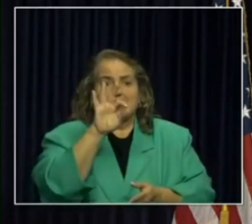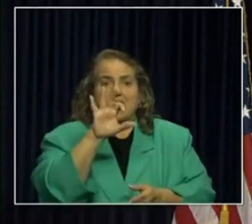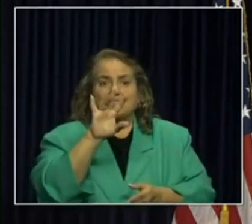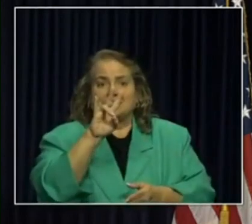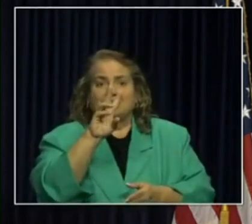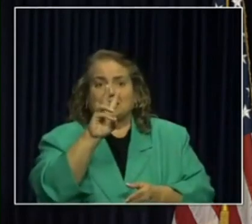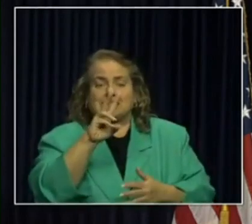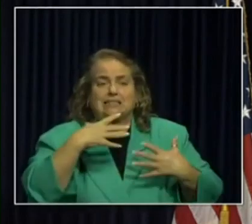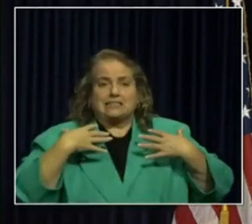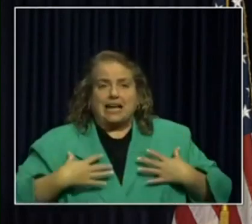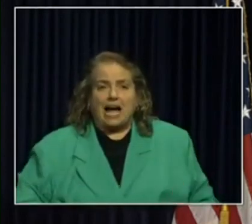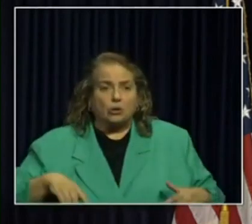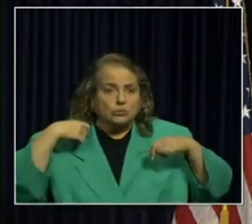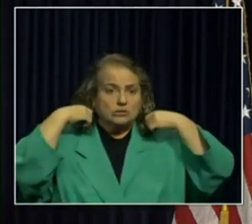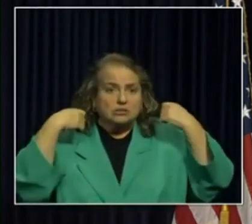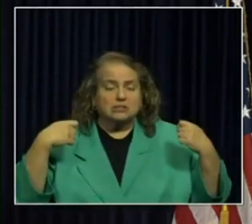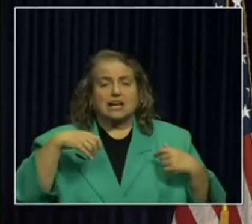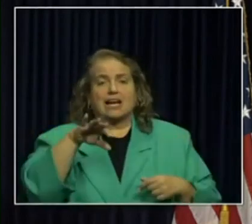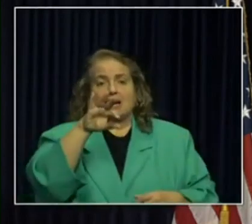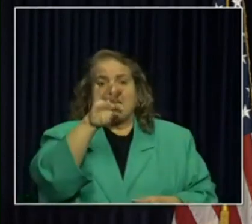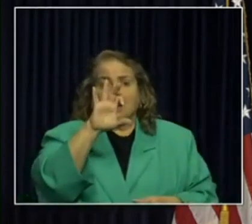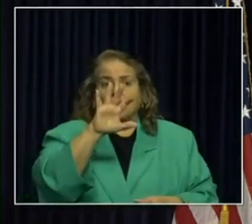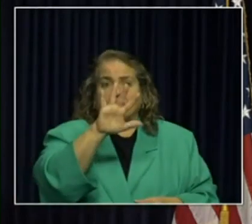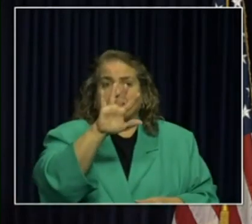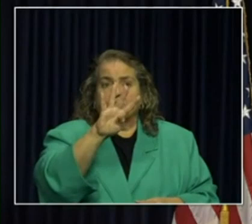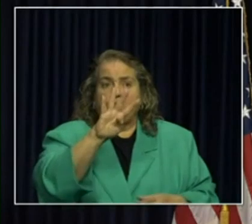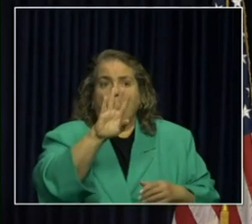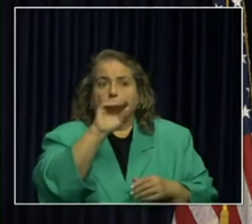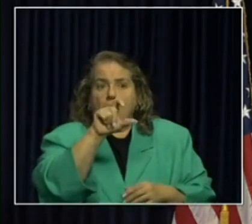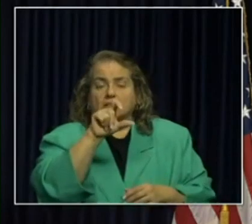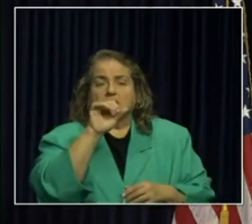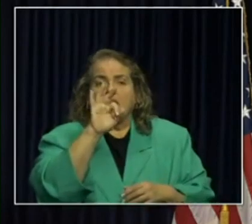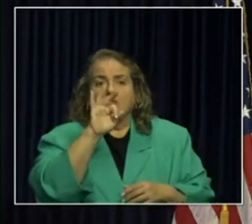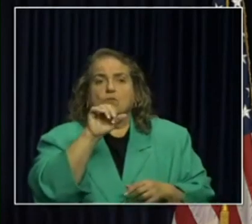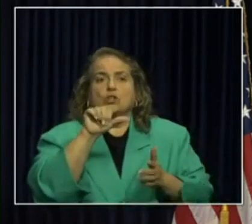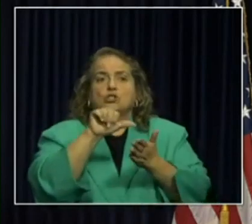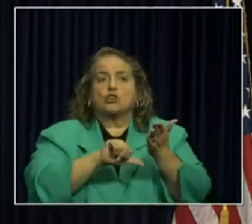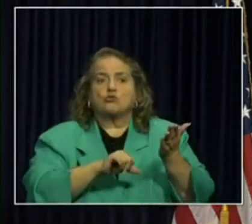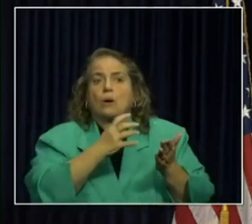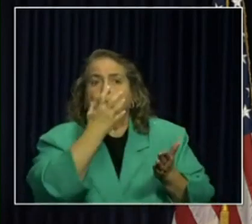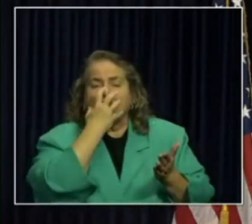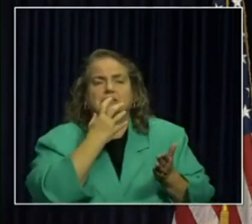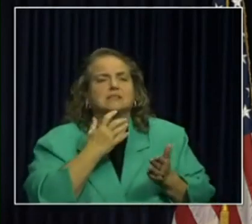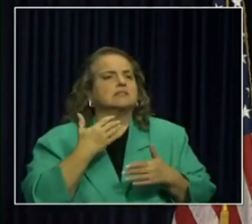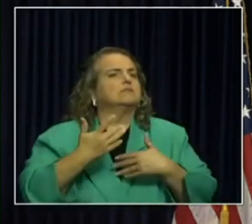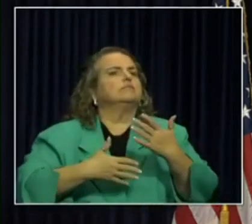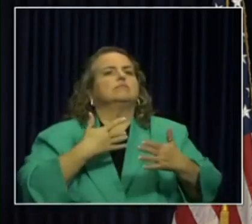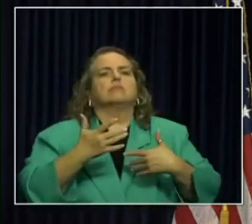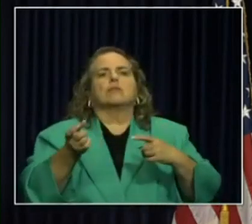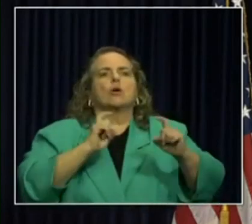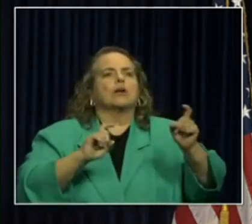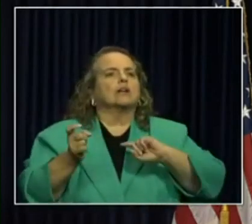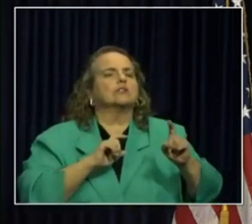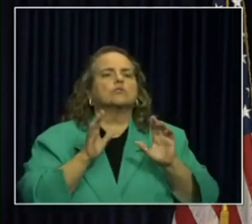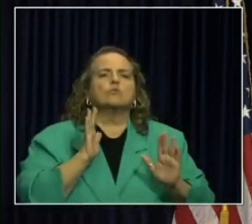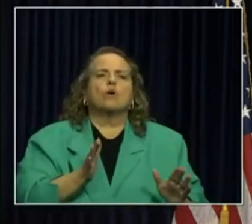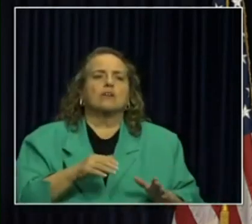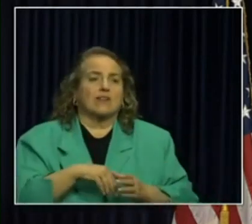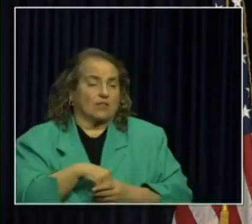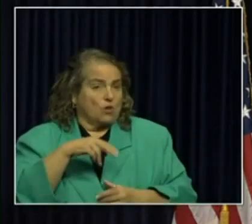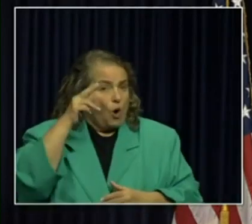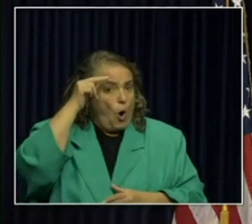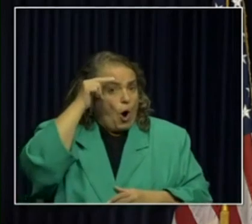1,976 gowns, 954 boxes of surgical masks, and on and on. And in the horse capital of the